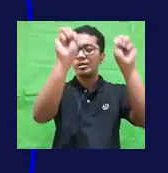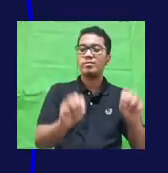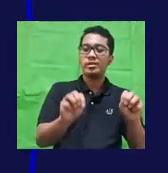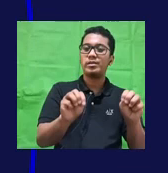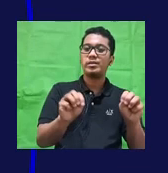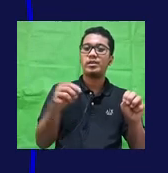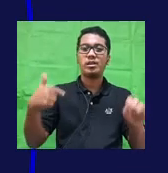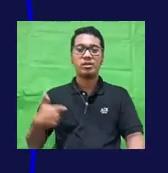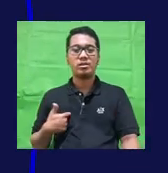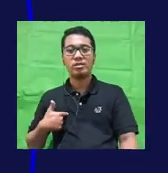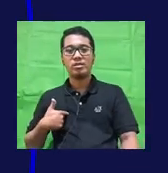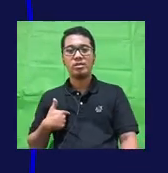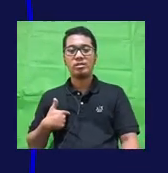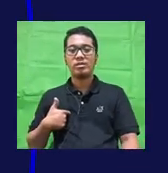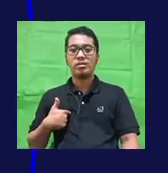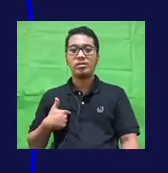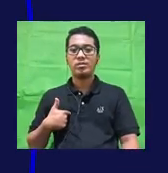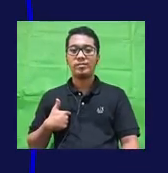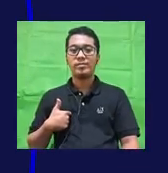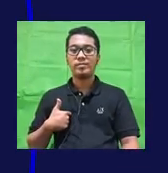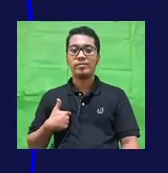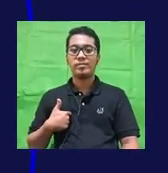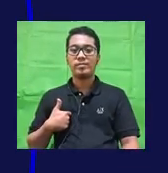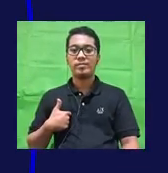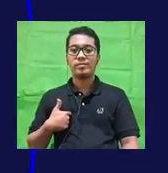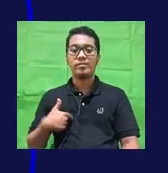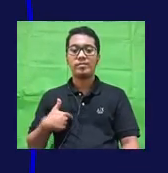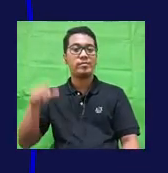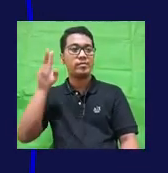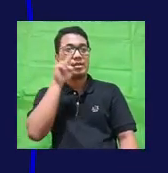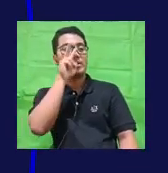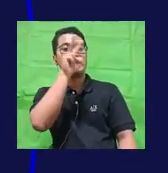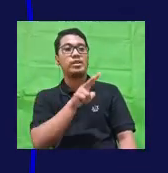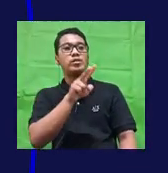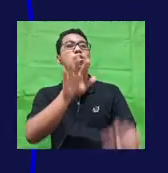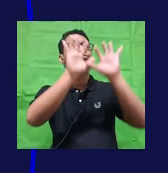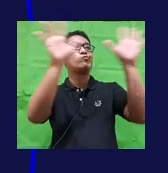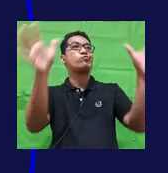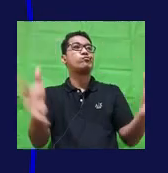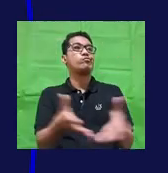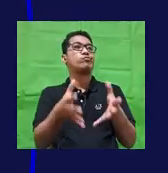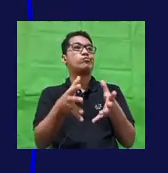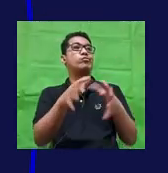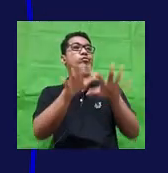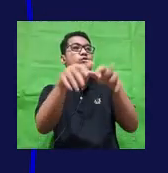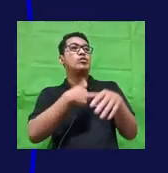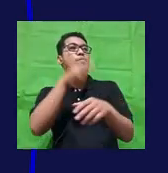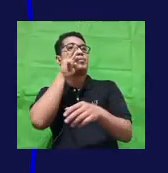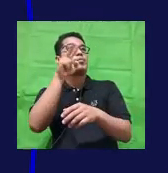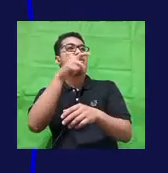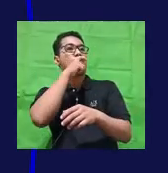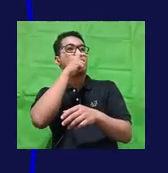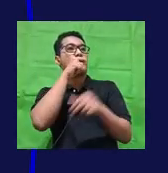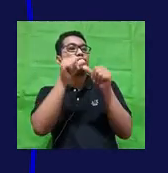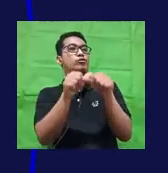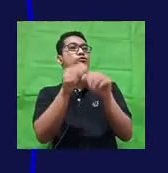I was able to see, understand the whole work of my grandfather. Then later I understood it was the whole